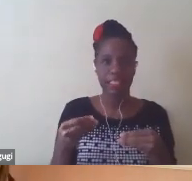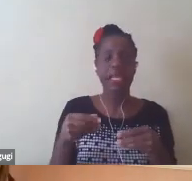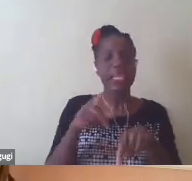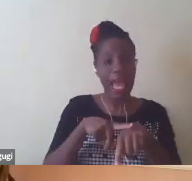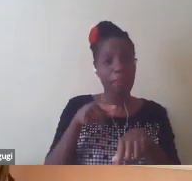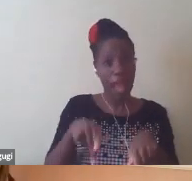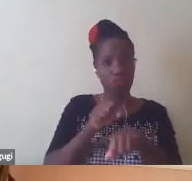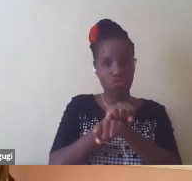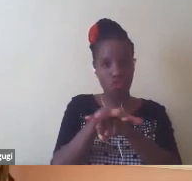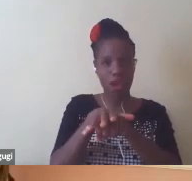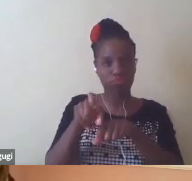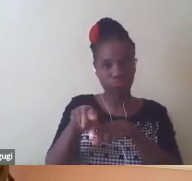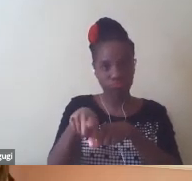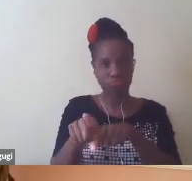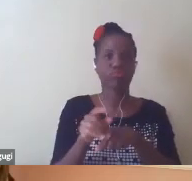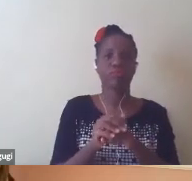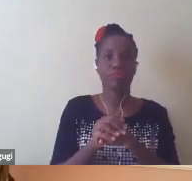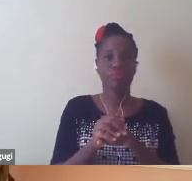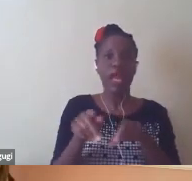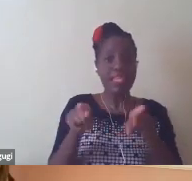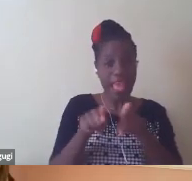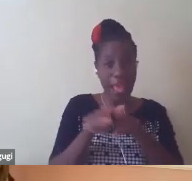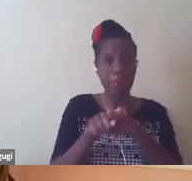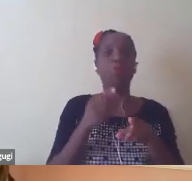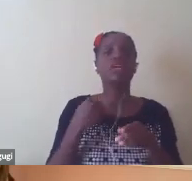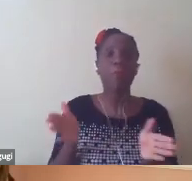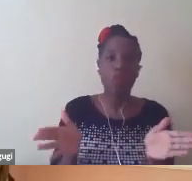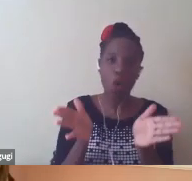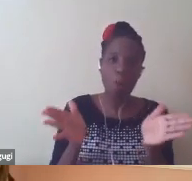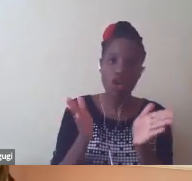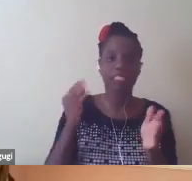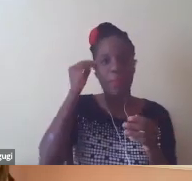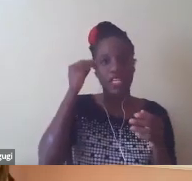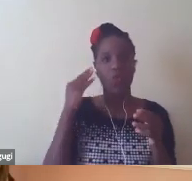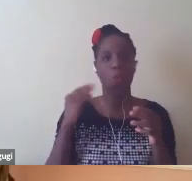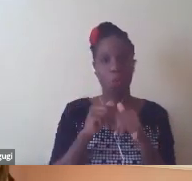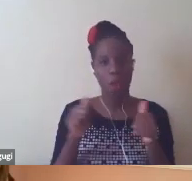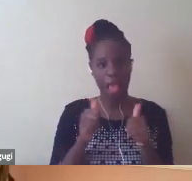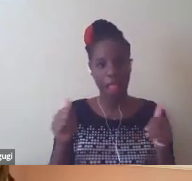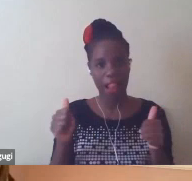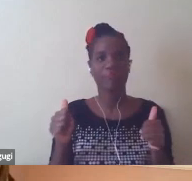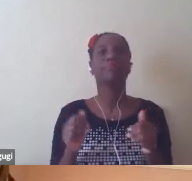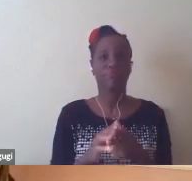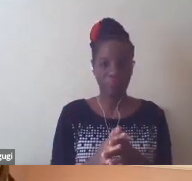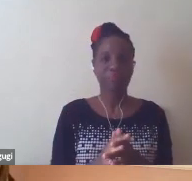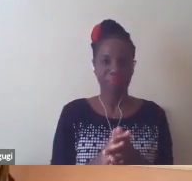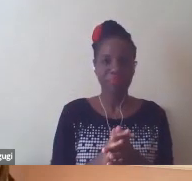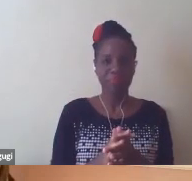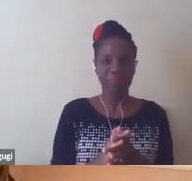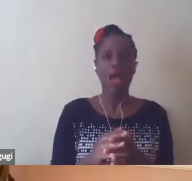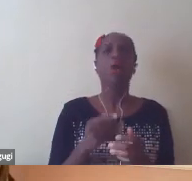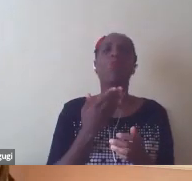of COVID-19 pandemic, as well as promoting mental well-being. But of course, as the organizers, we'd like to acknowledge everyone